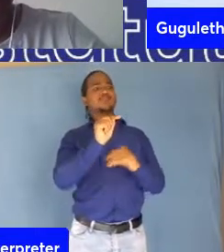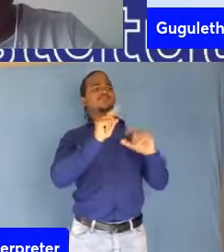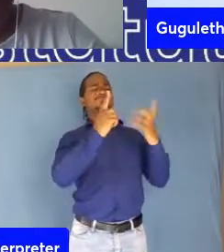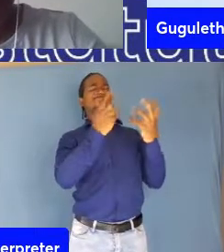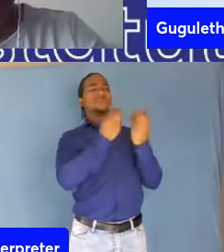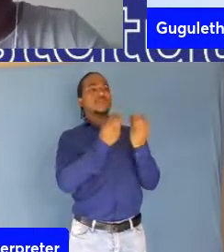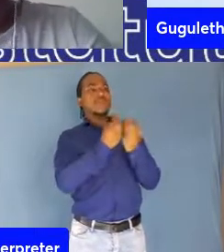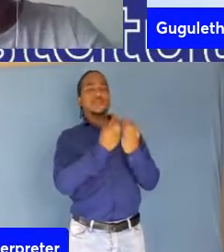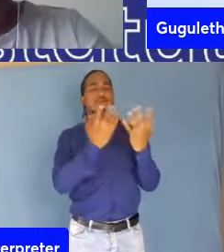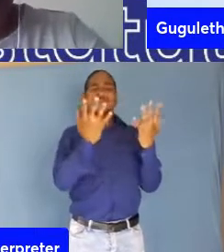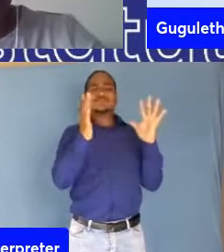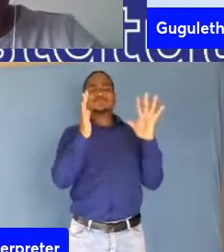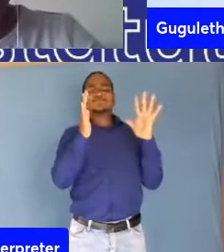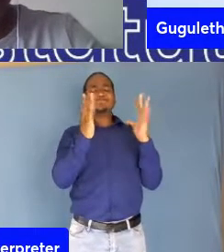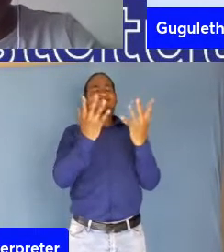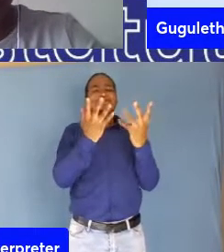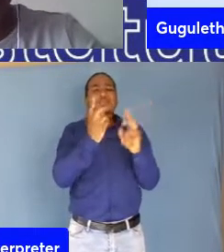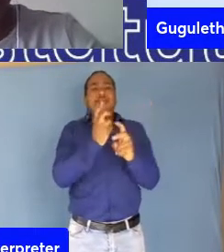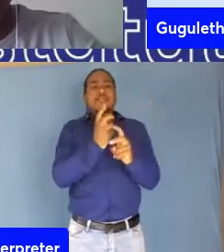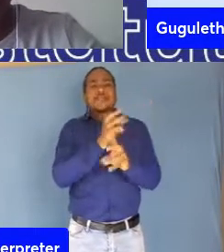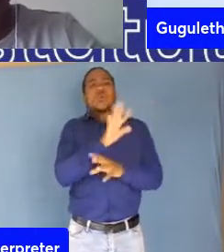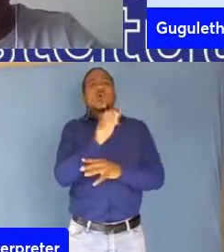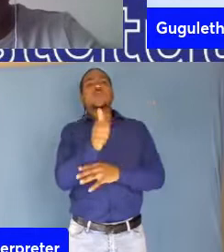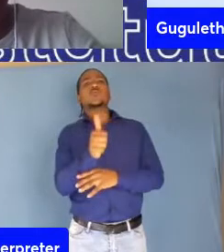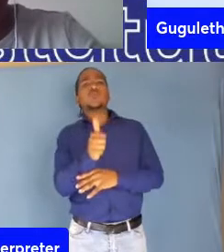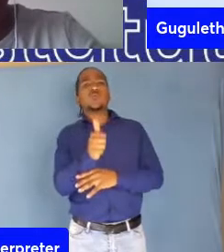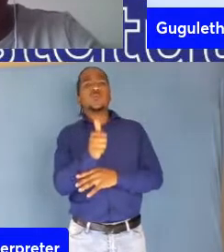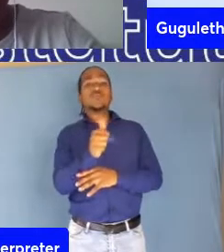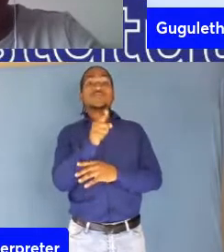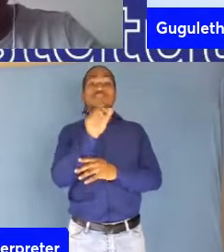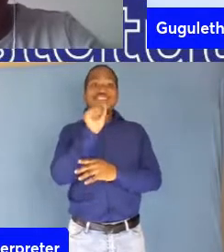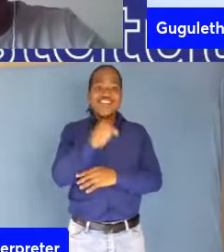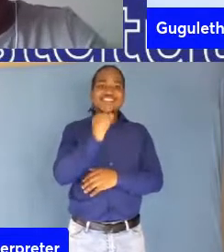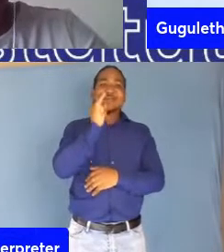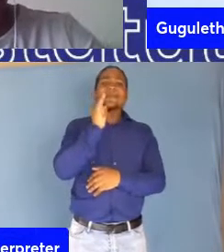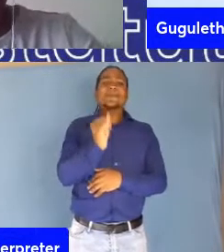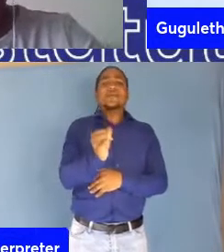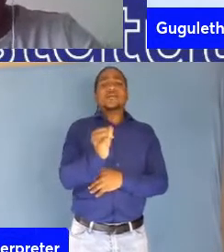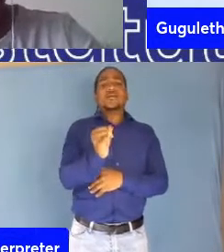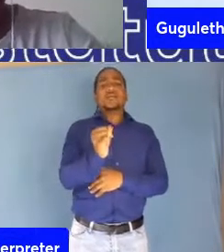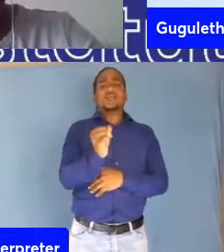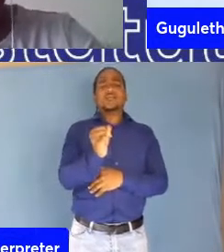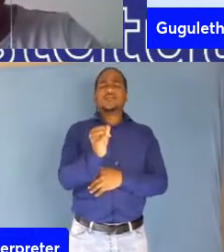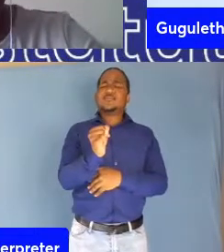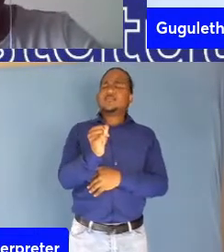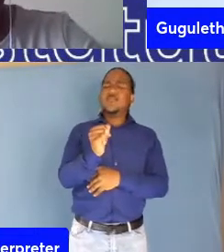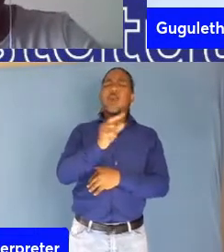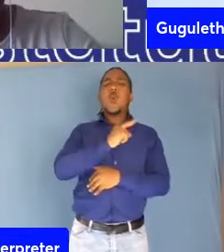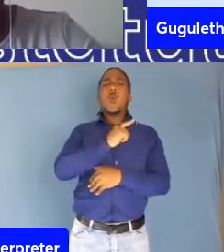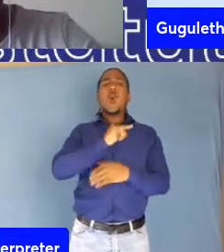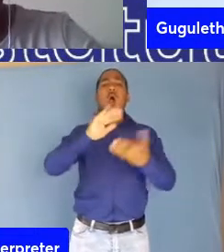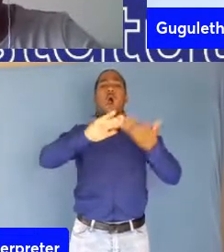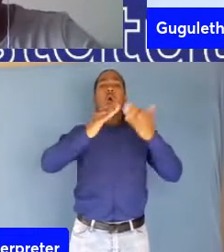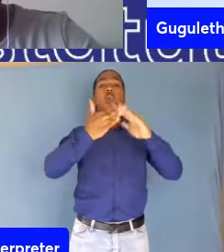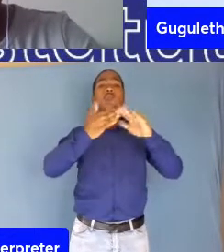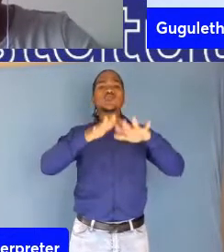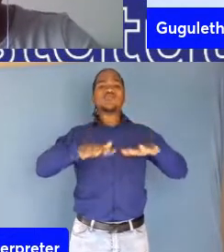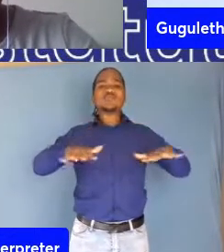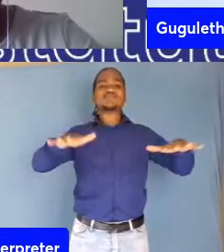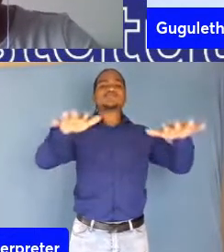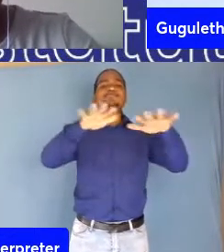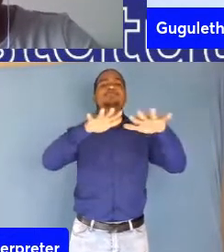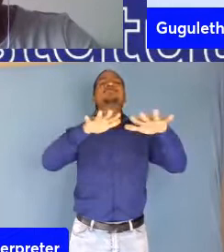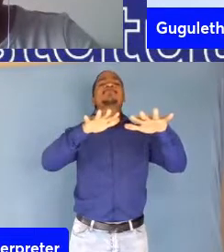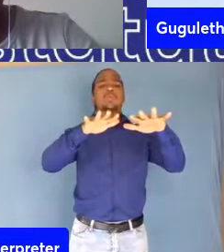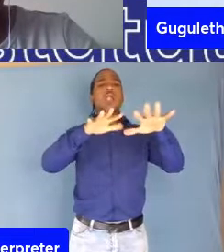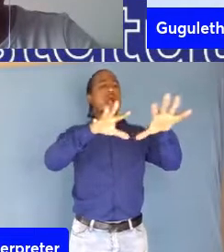as it sounds, and it is as bad as it sounds, because society has made it okay for